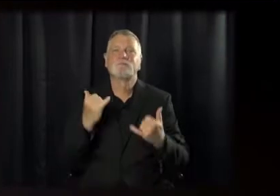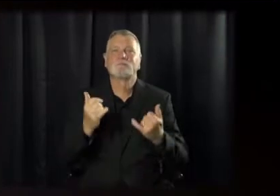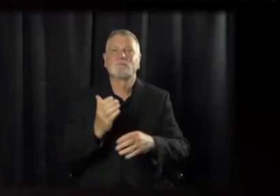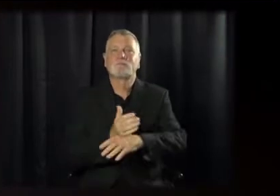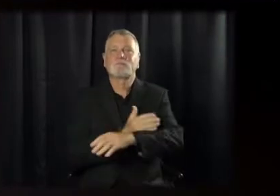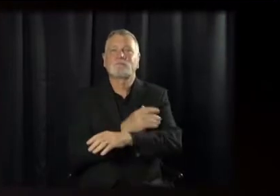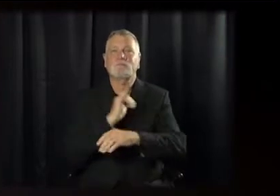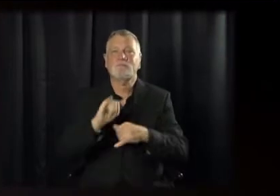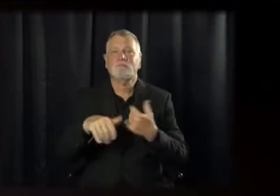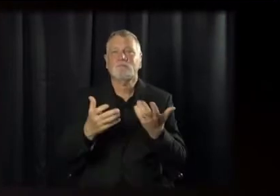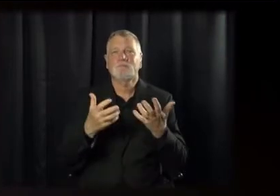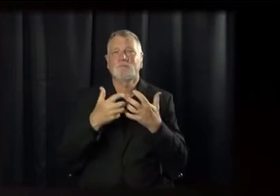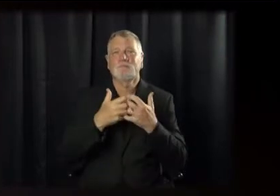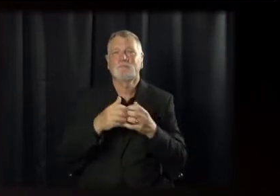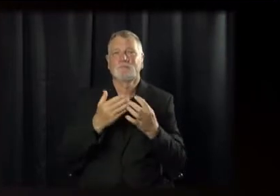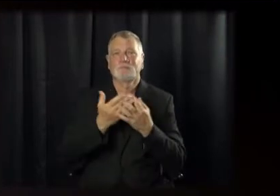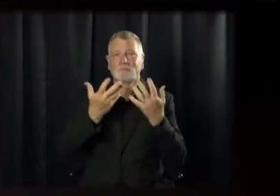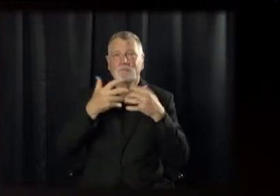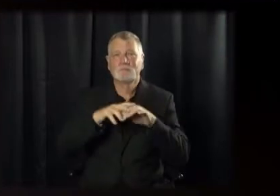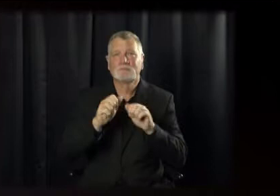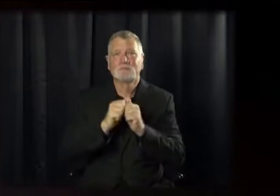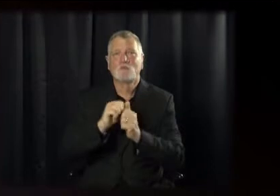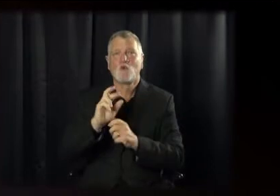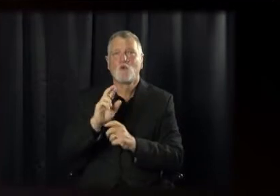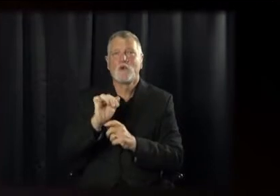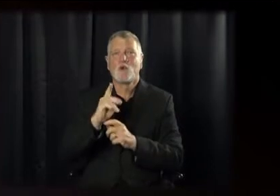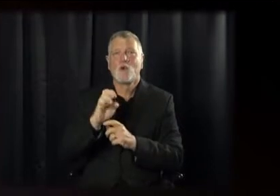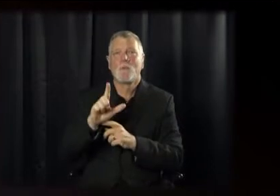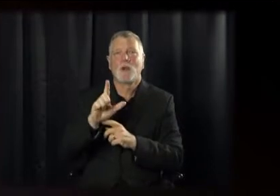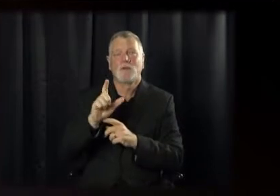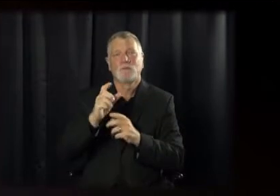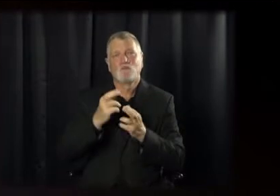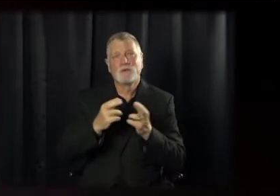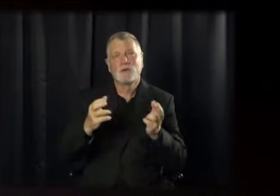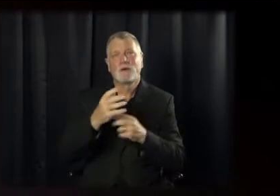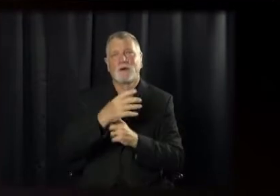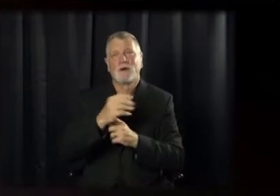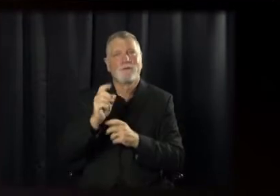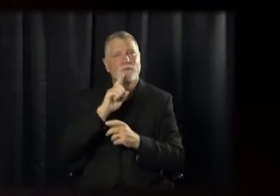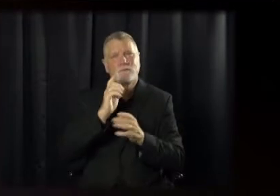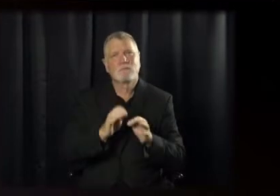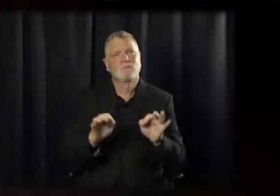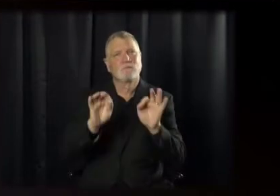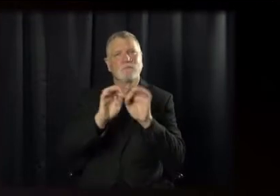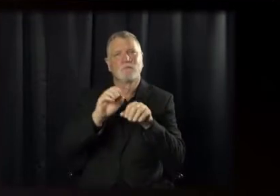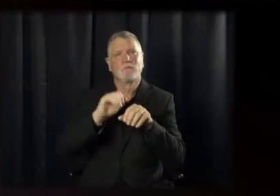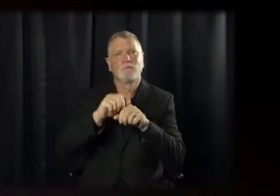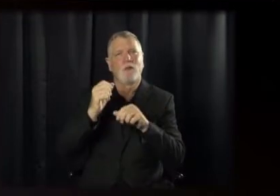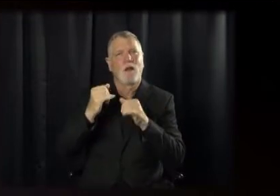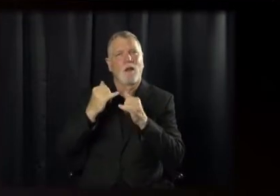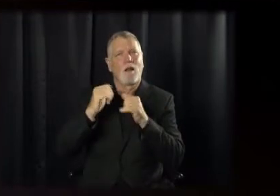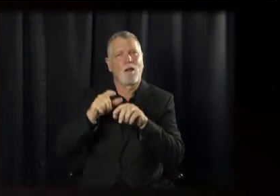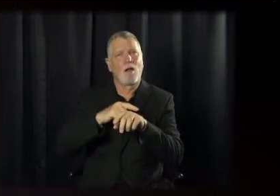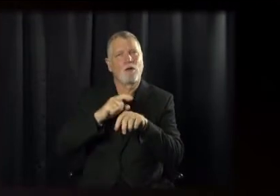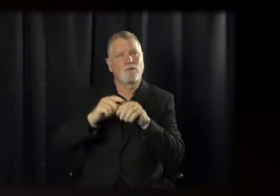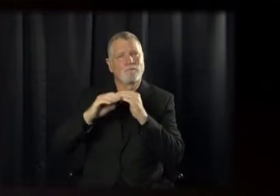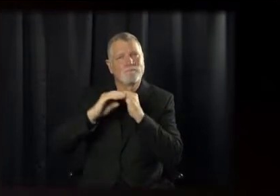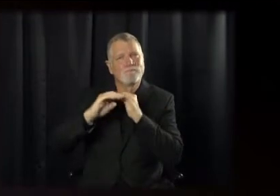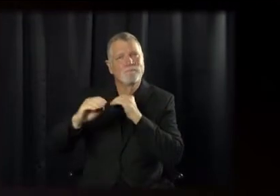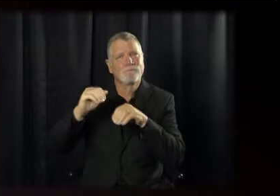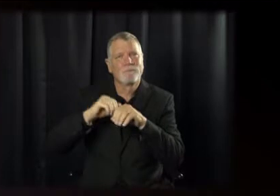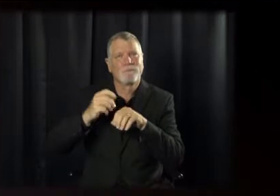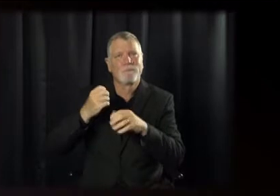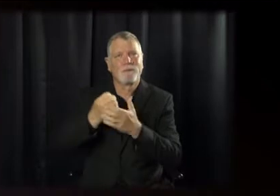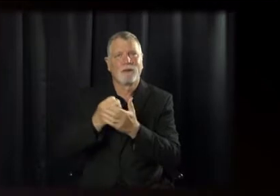island's generation fleet through the integration of renewable resources is paramount to the energy system's long-term sustainability and Puerto